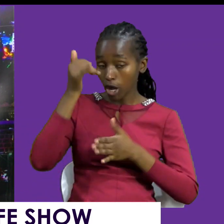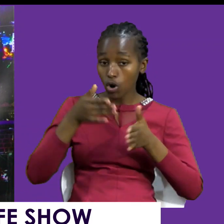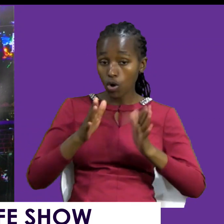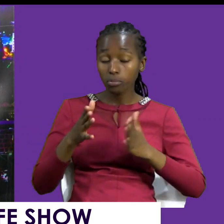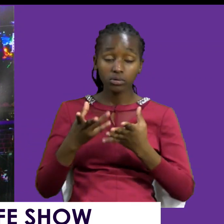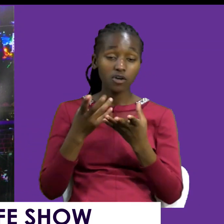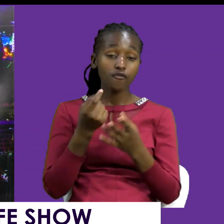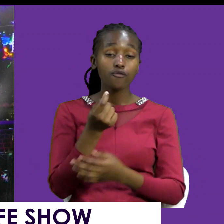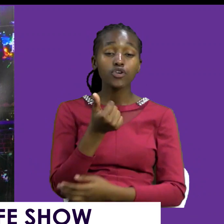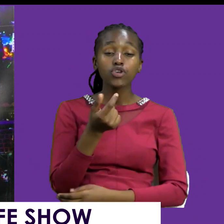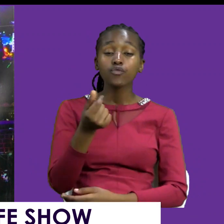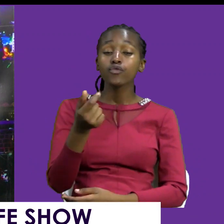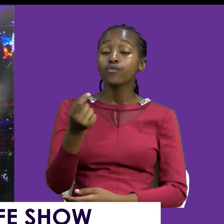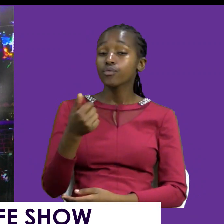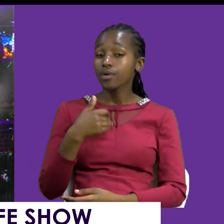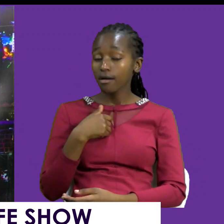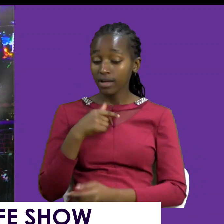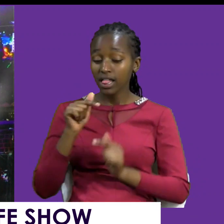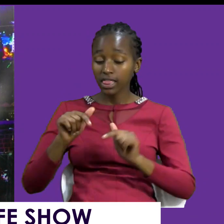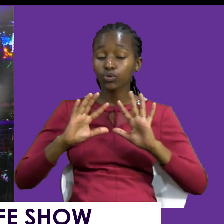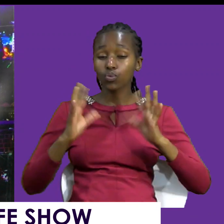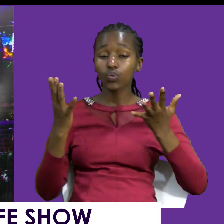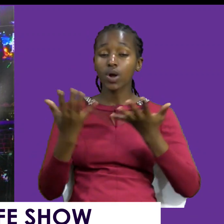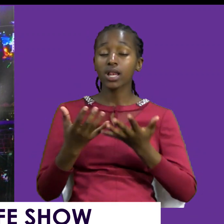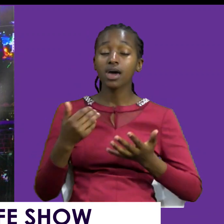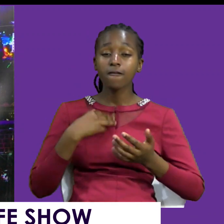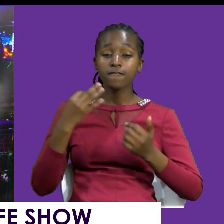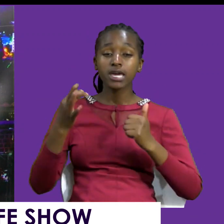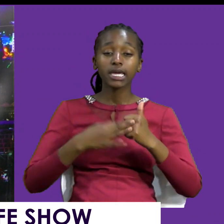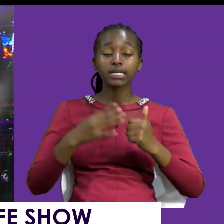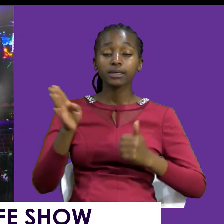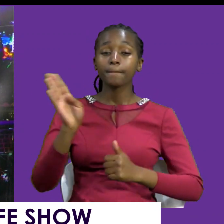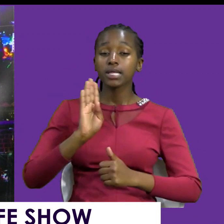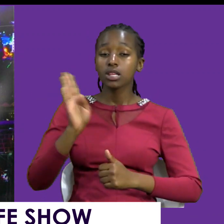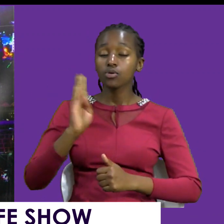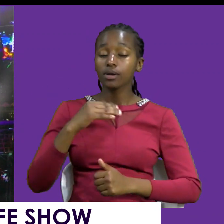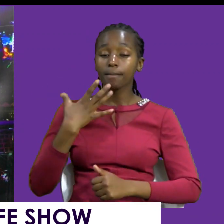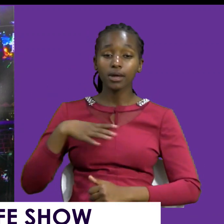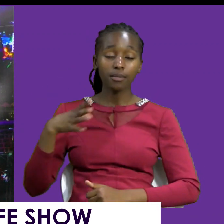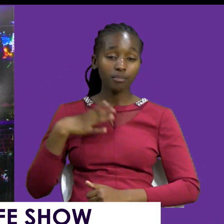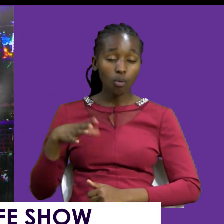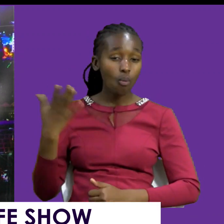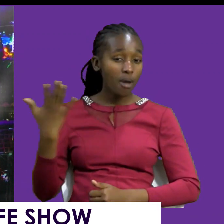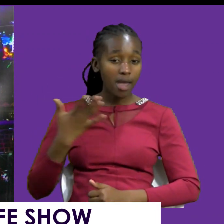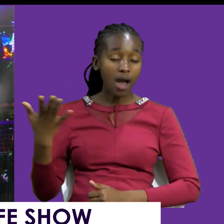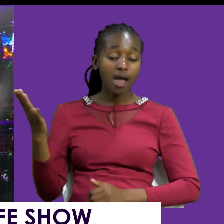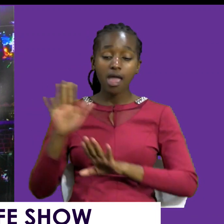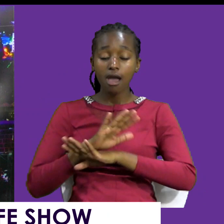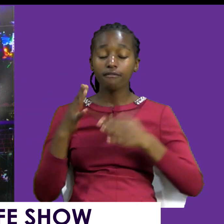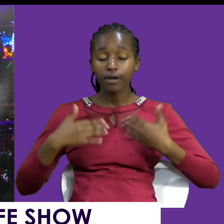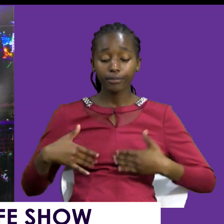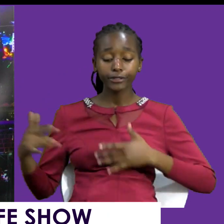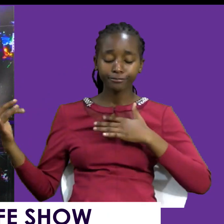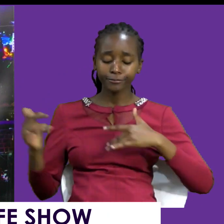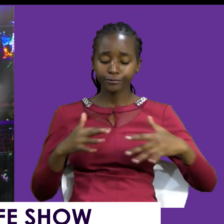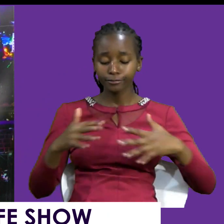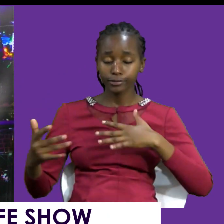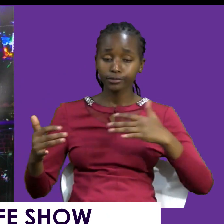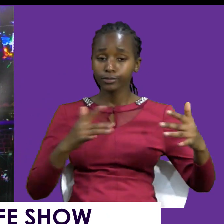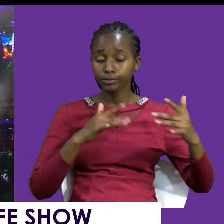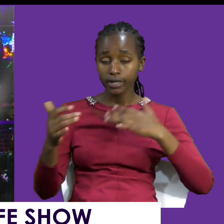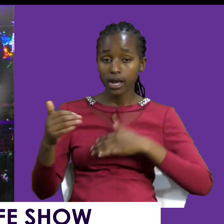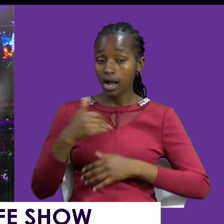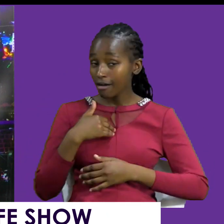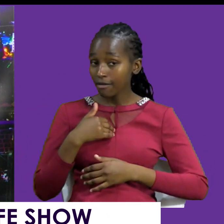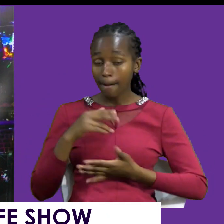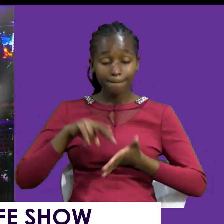know, in this life we are 8 billion of us and counting. And the reality is that it is a competitive world. So strife is